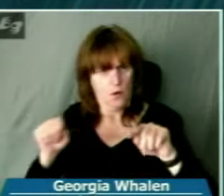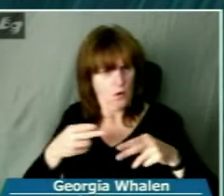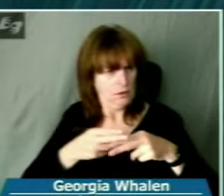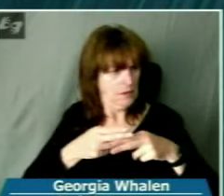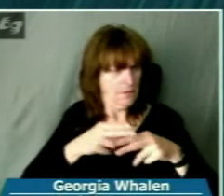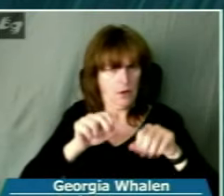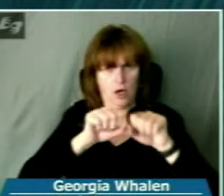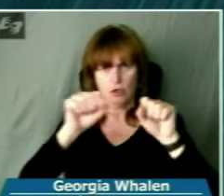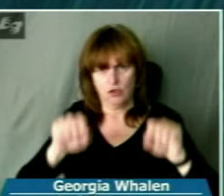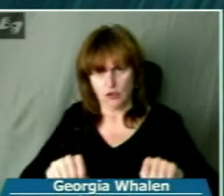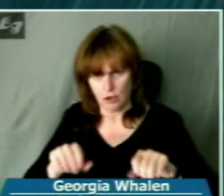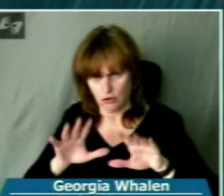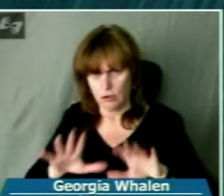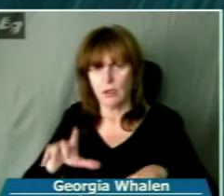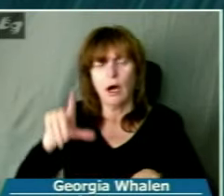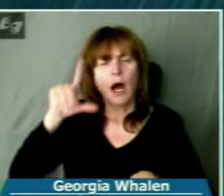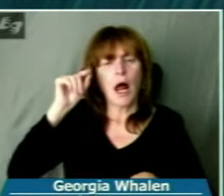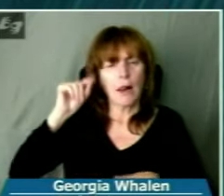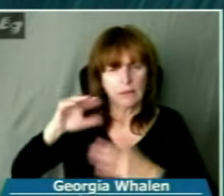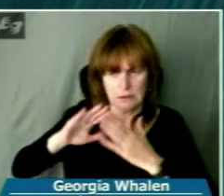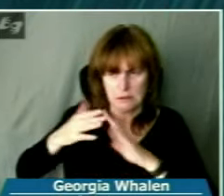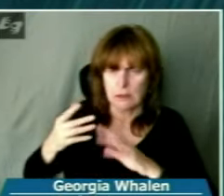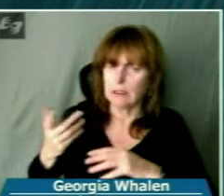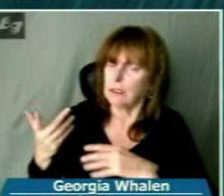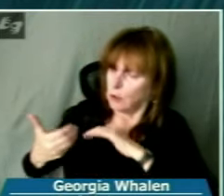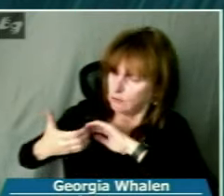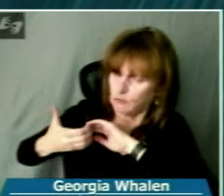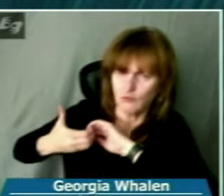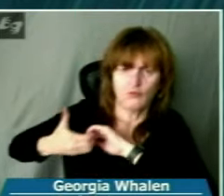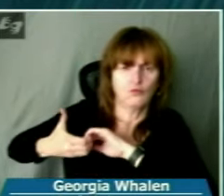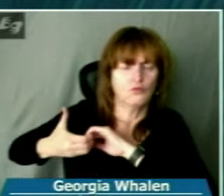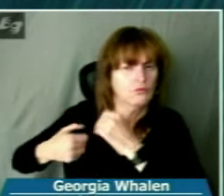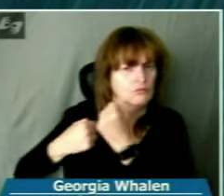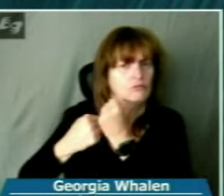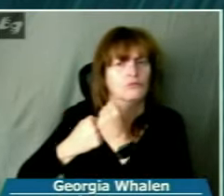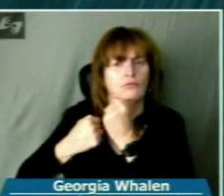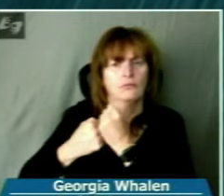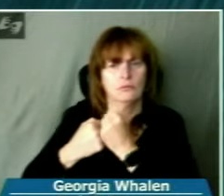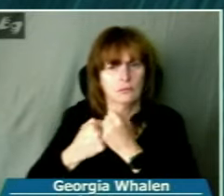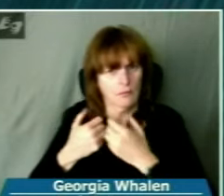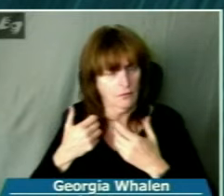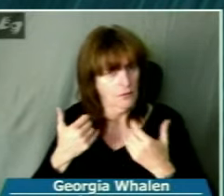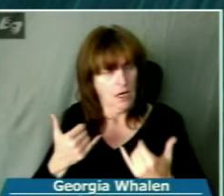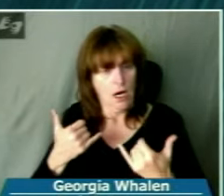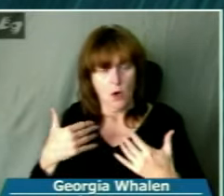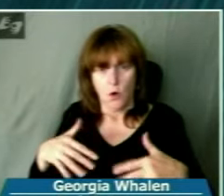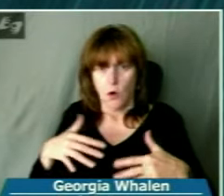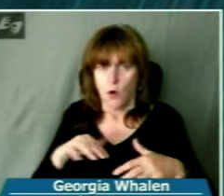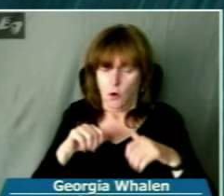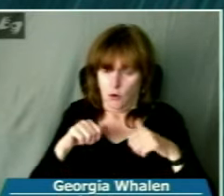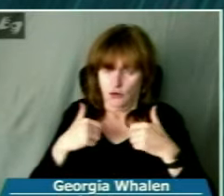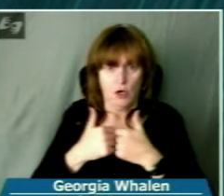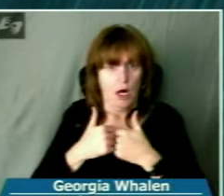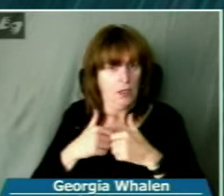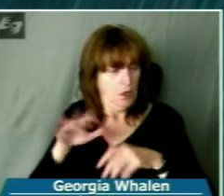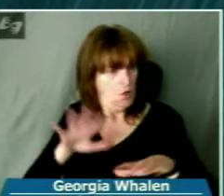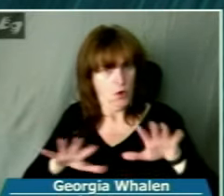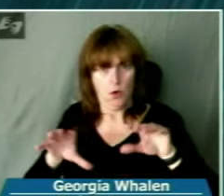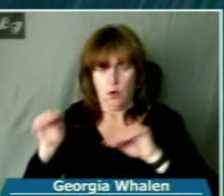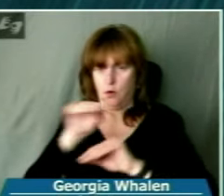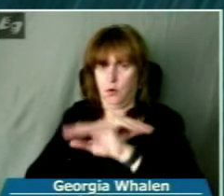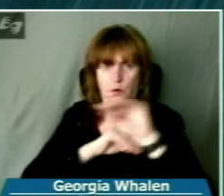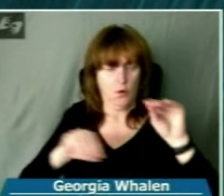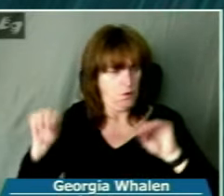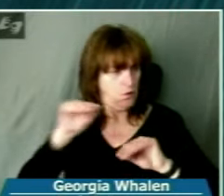find solutions when it's a very difficult and challenging time and a lot of moving pieces. We have